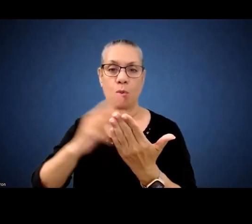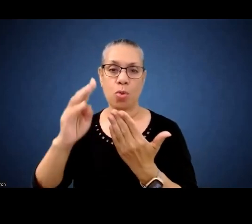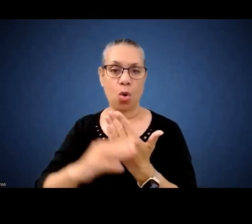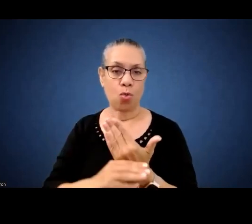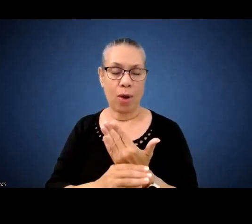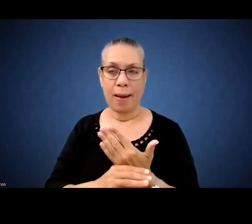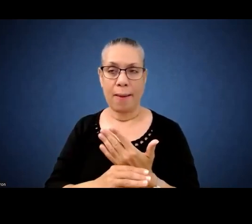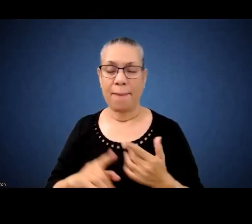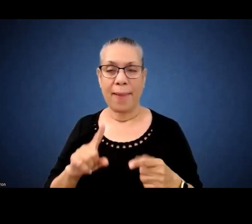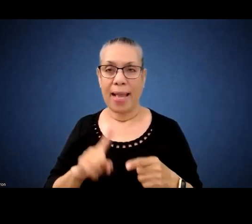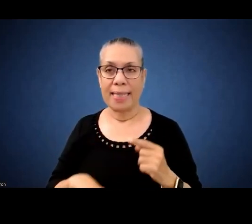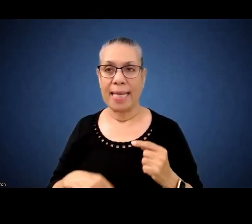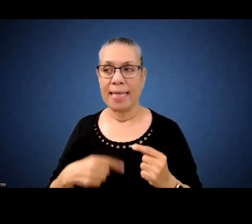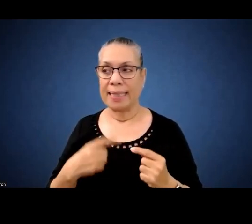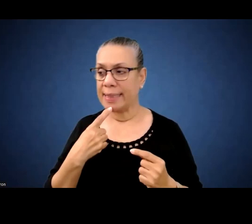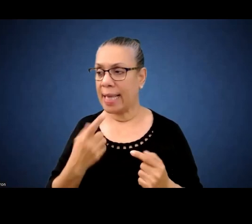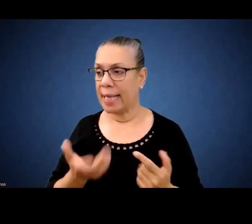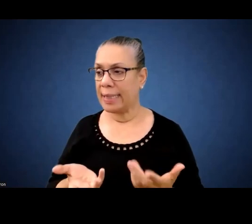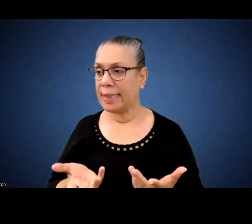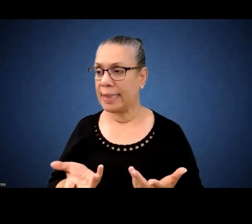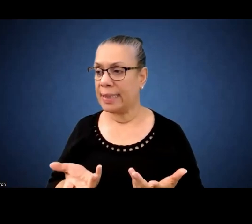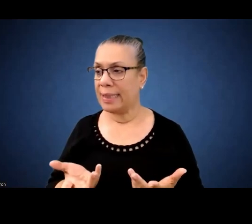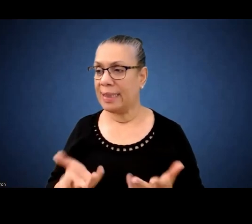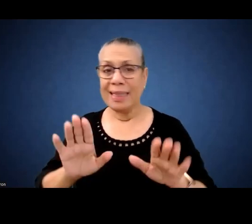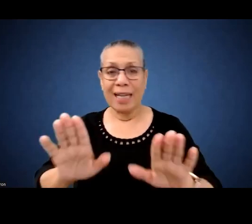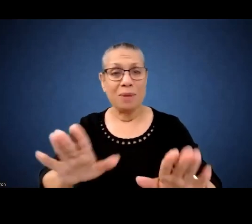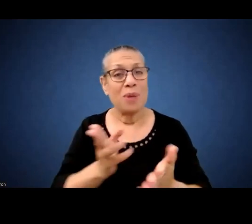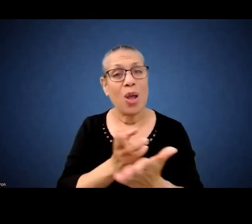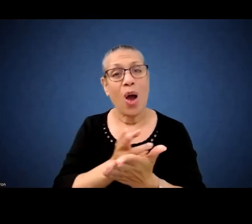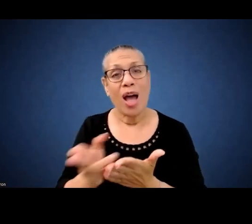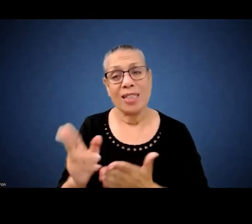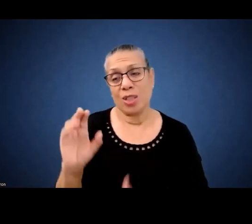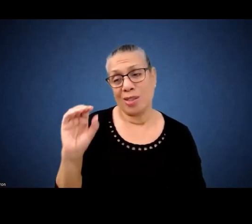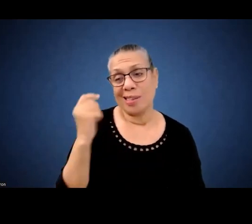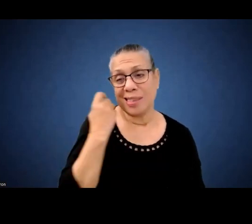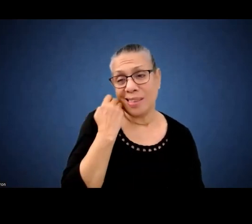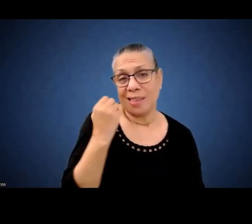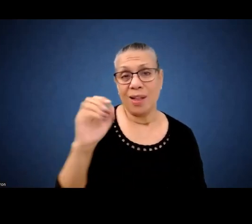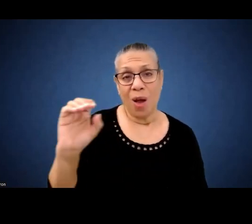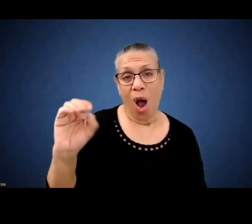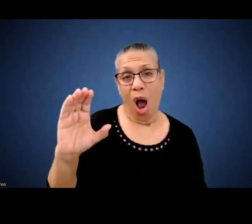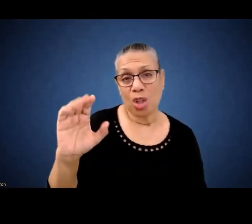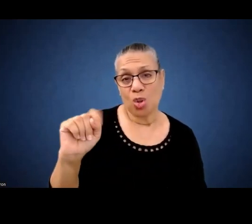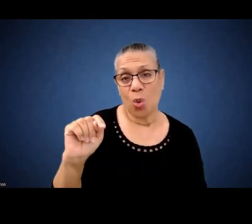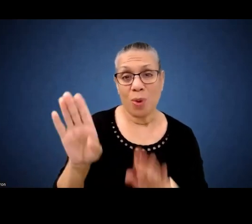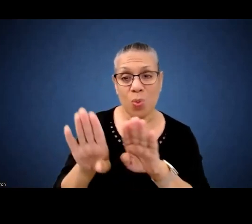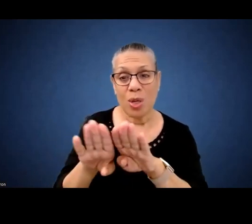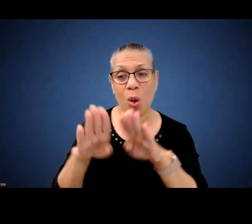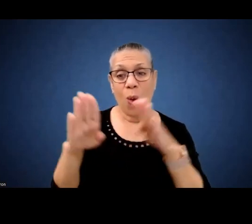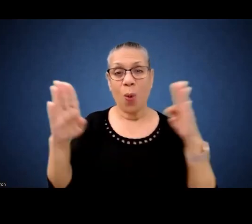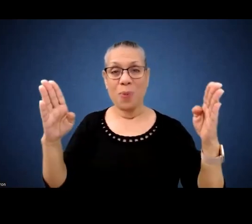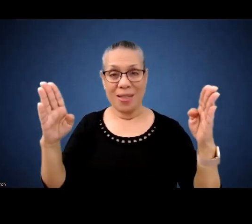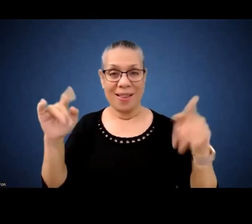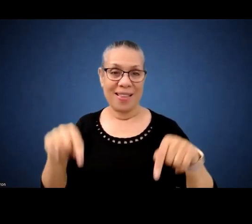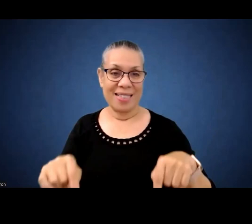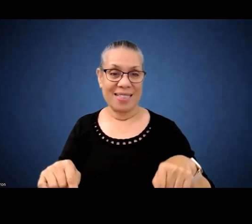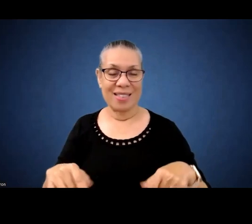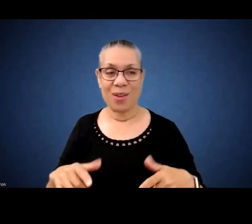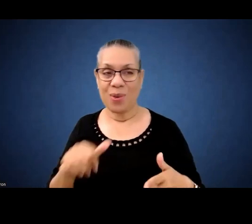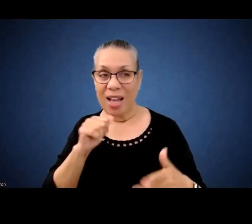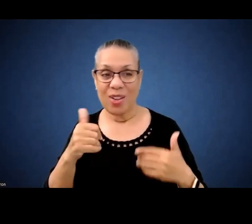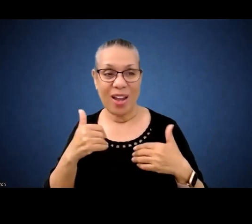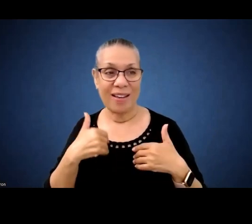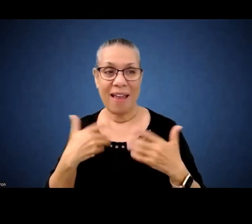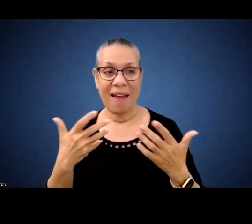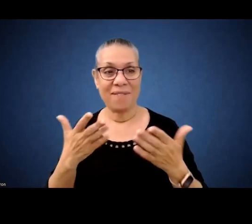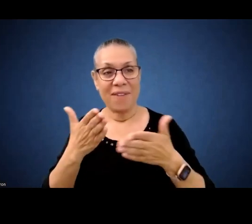could, we just opened our doors in October for service. So I don't think I even have an average amount of